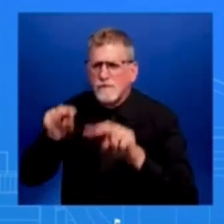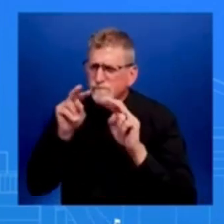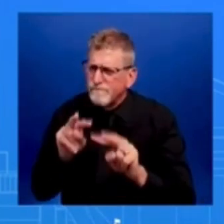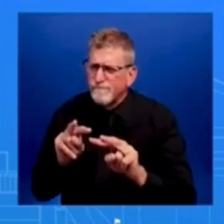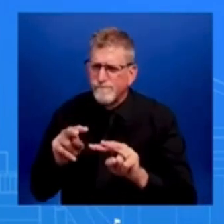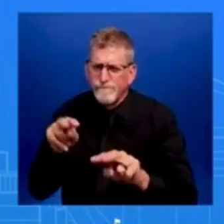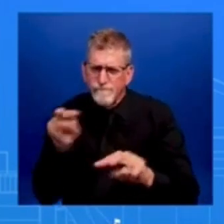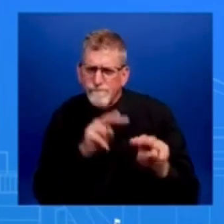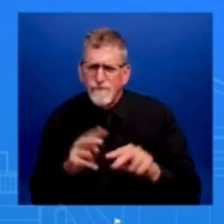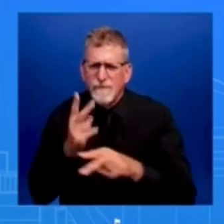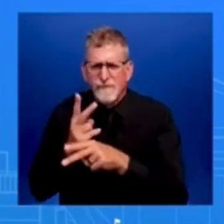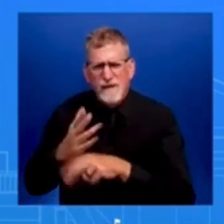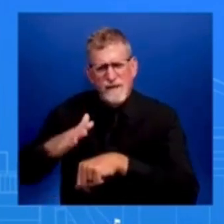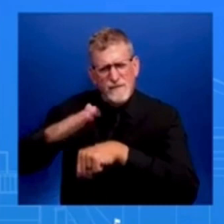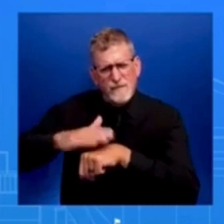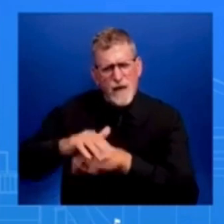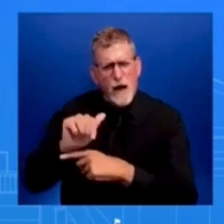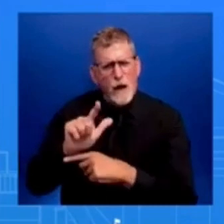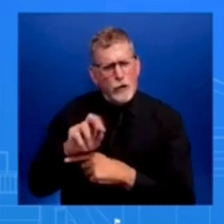another one on international stuff.